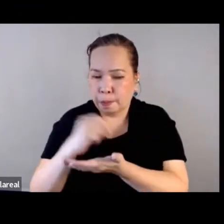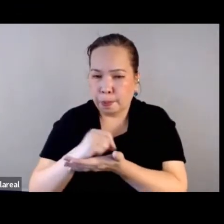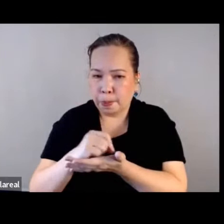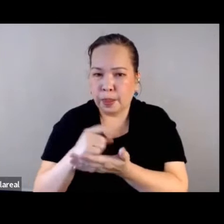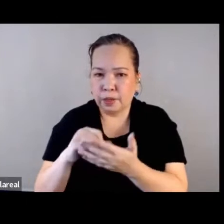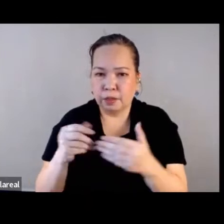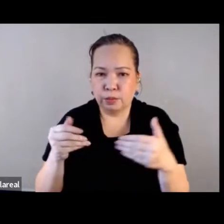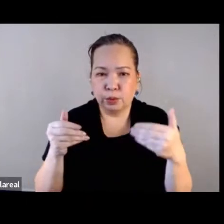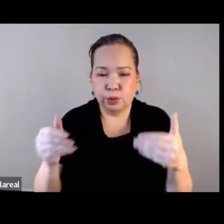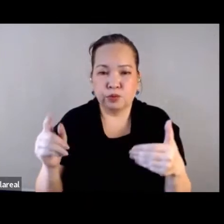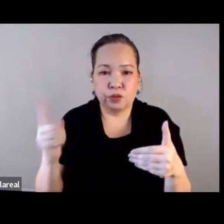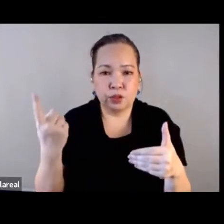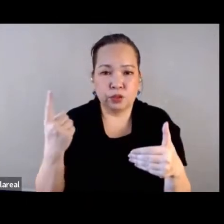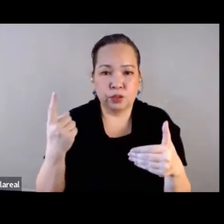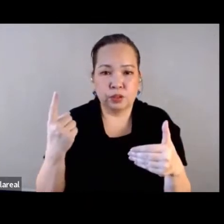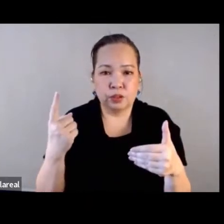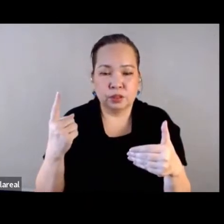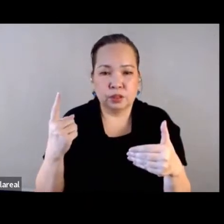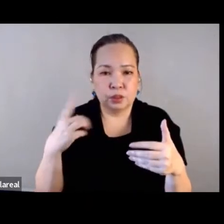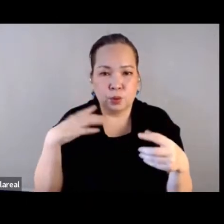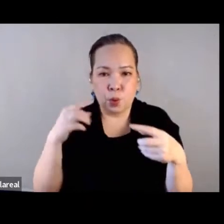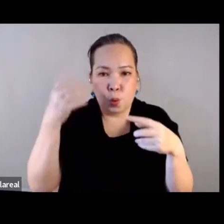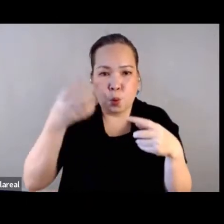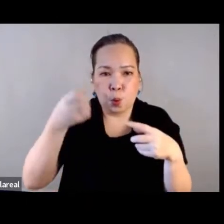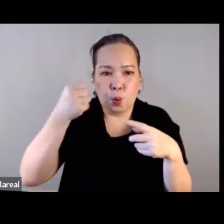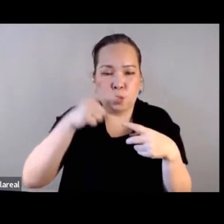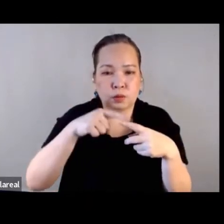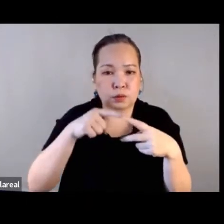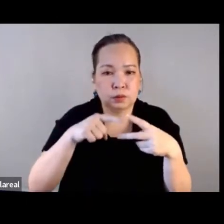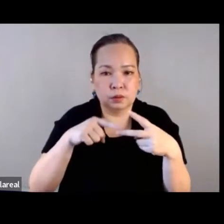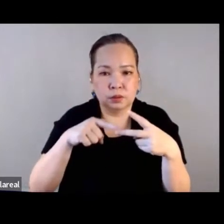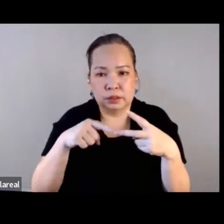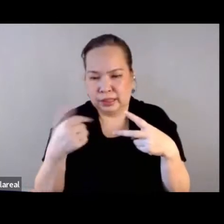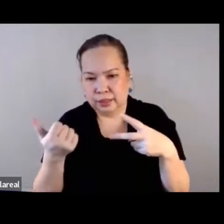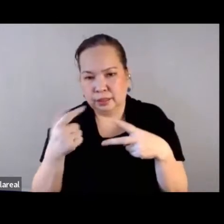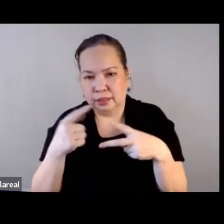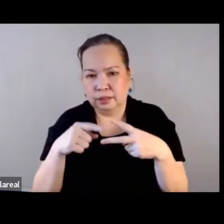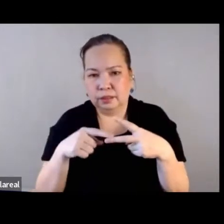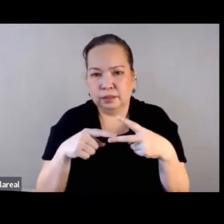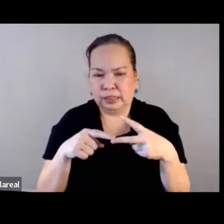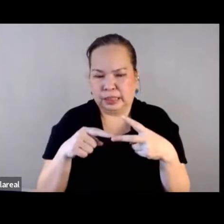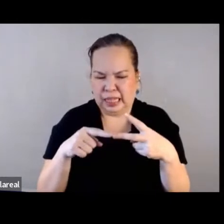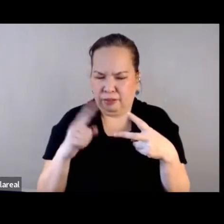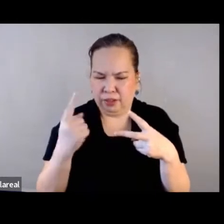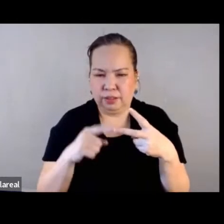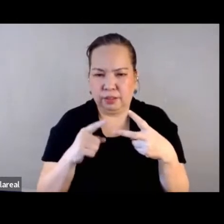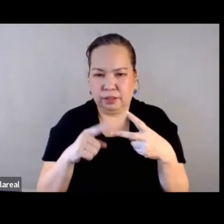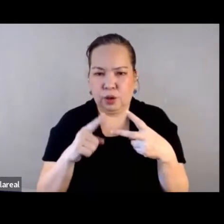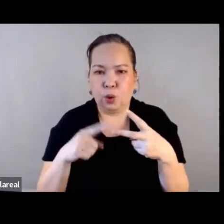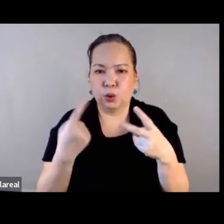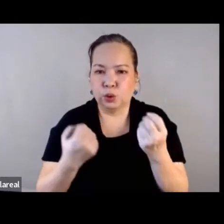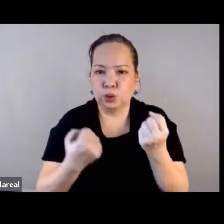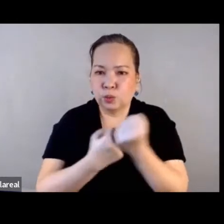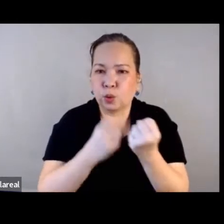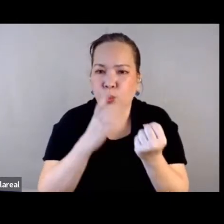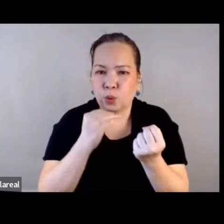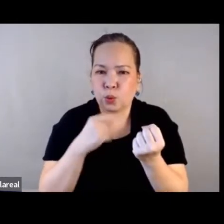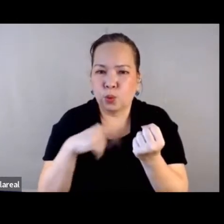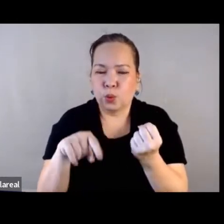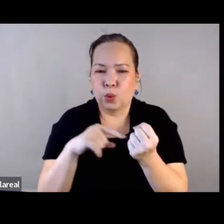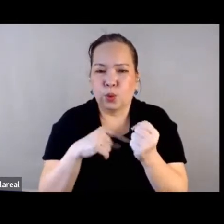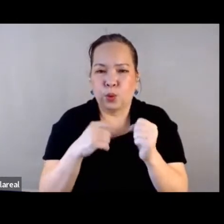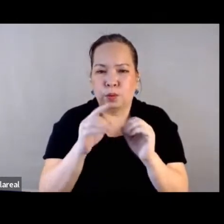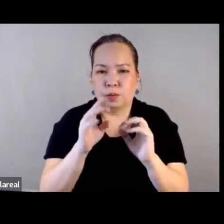proceed first with the next matter, as it will merely be for purposes of sponsoring said